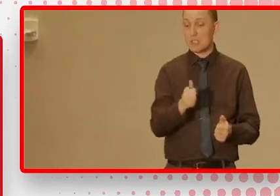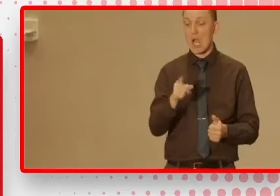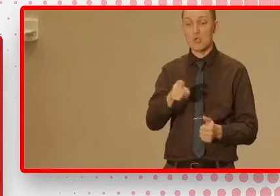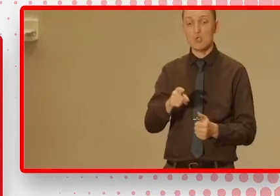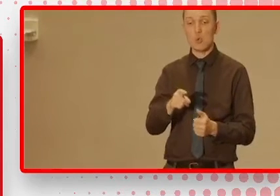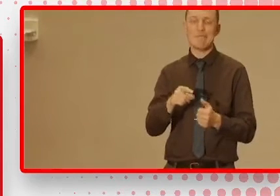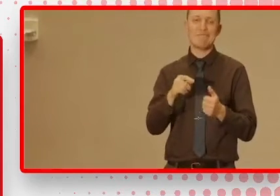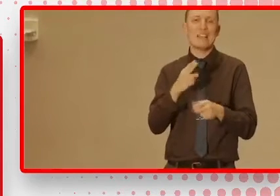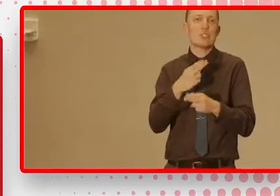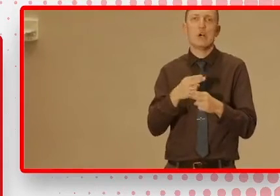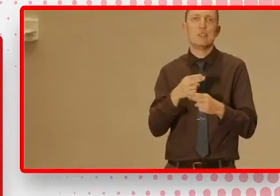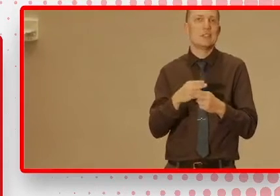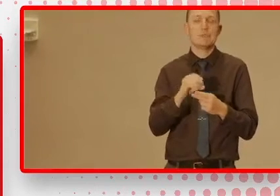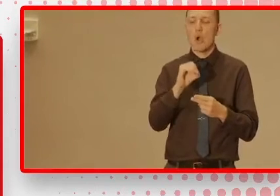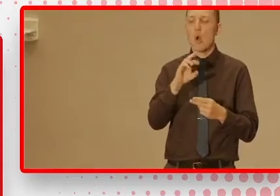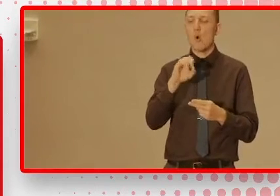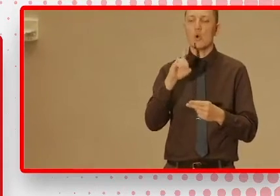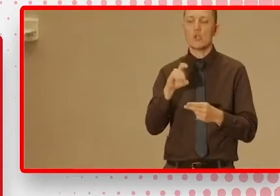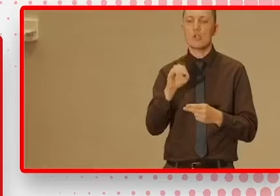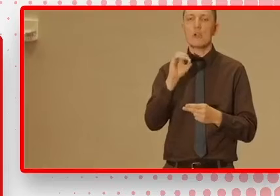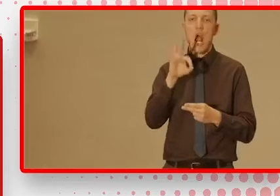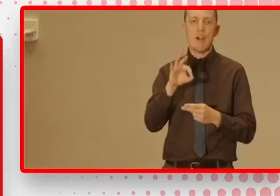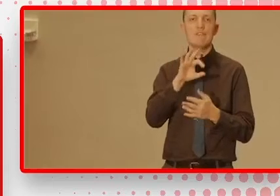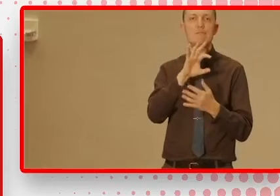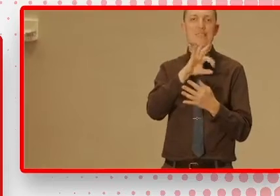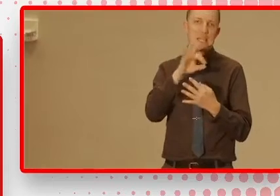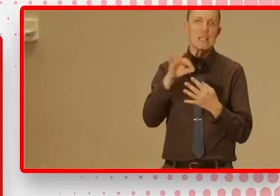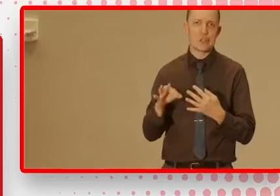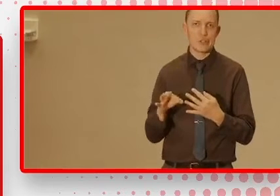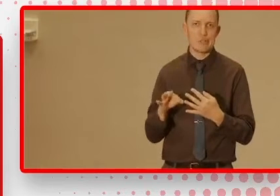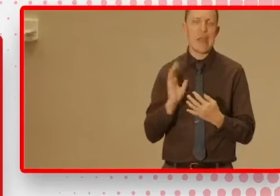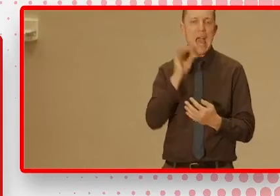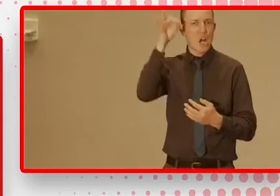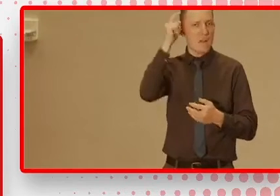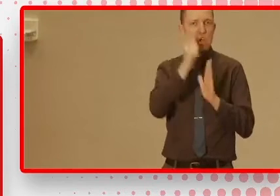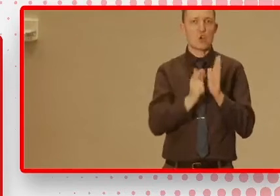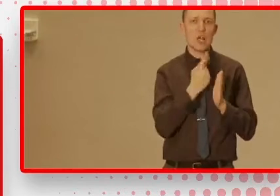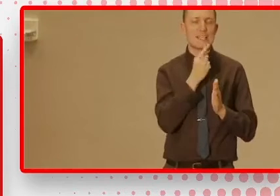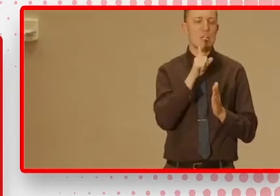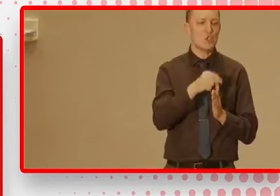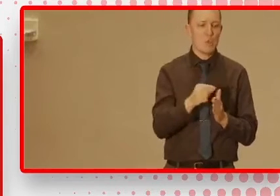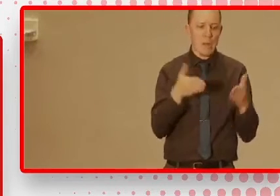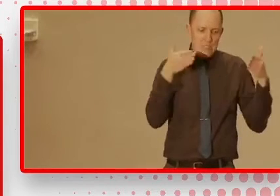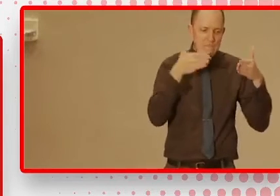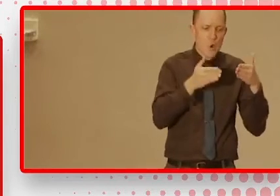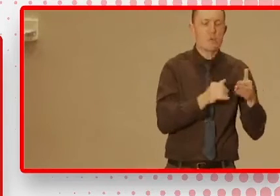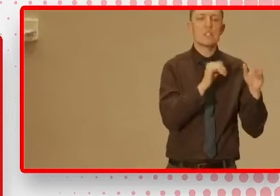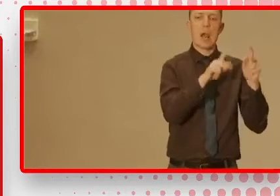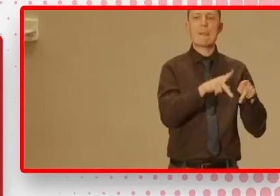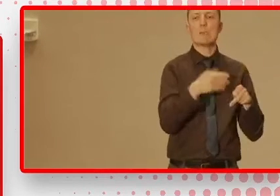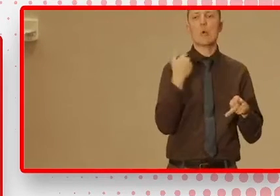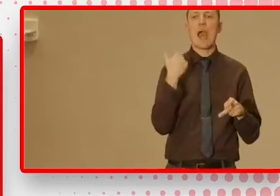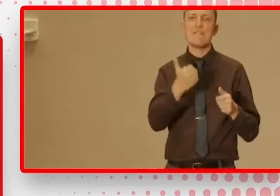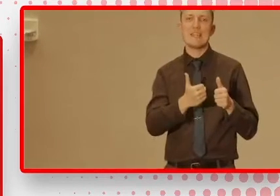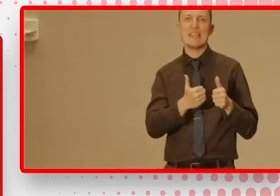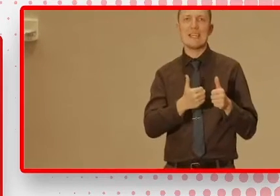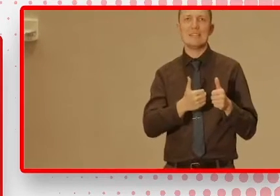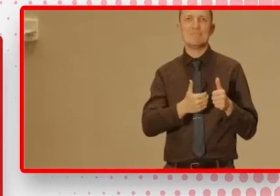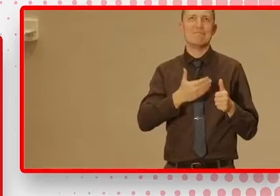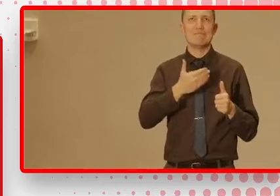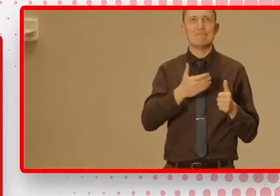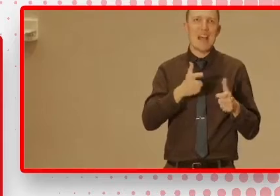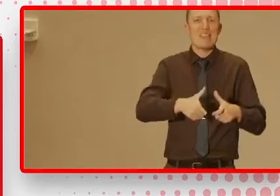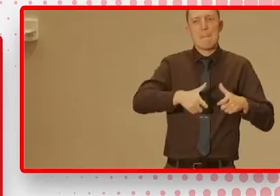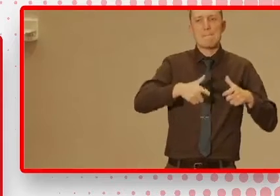selection. And our federal law says that you must put priority on individuals with the most significant